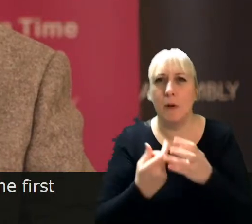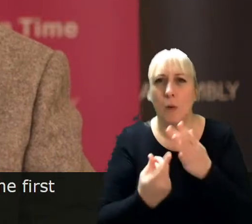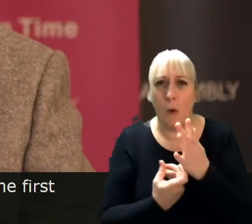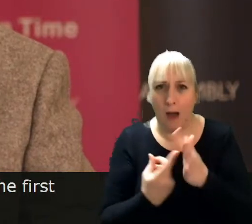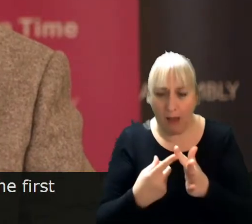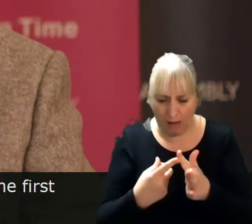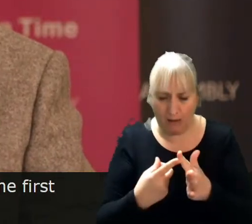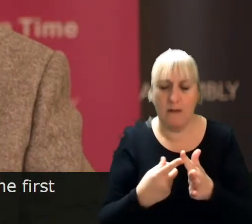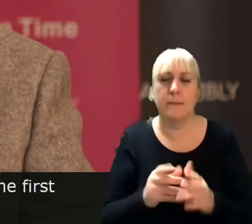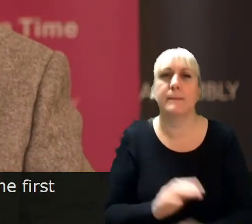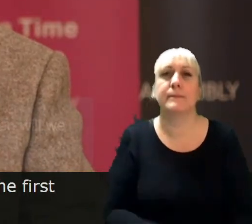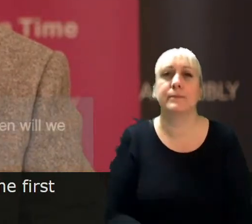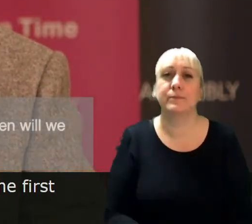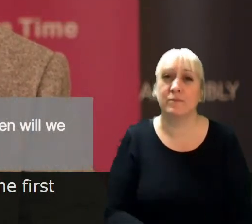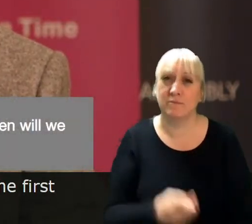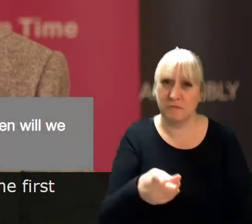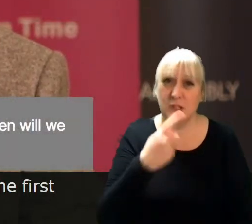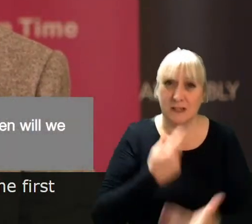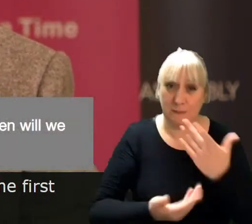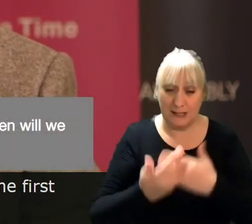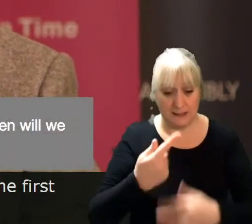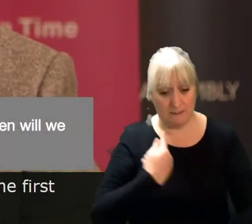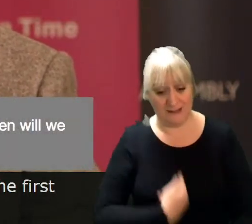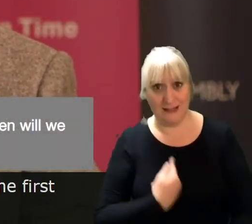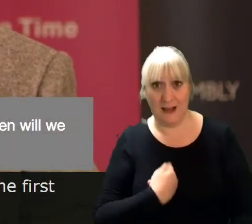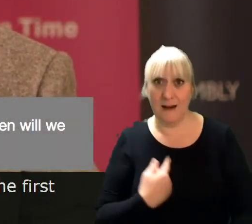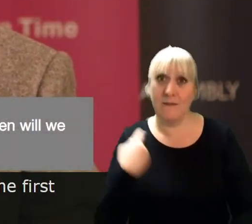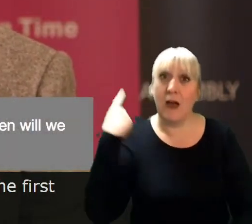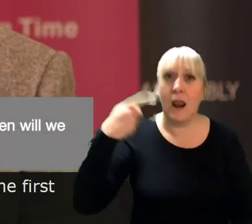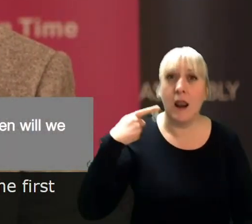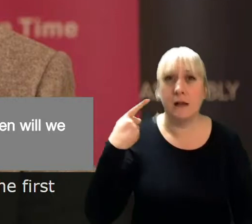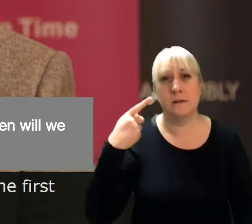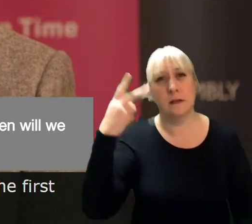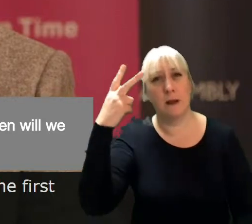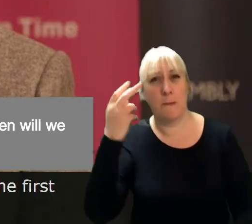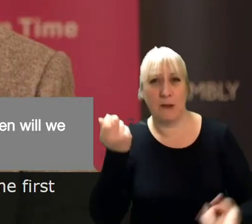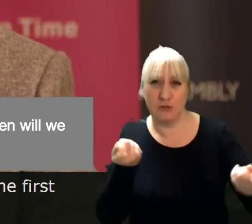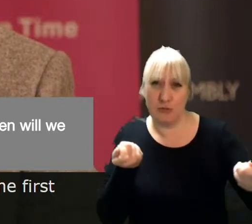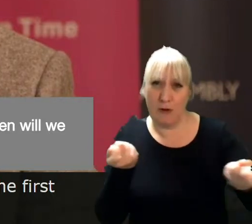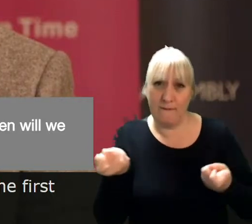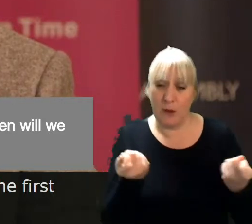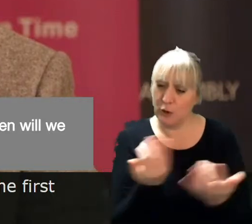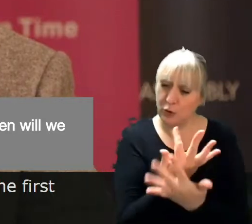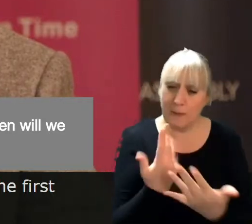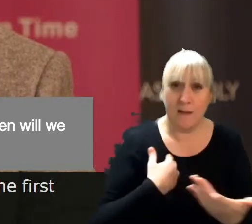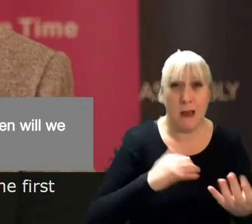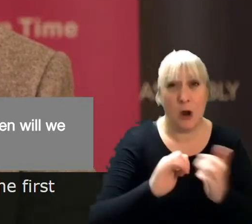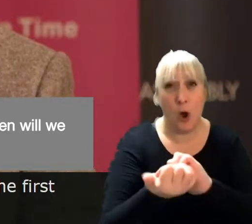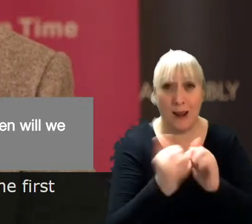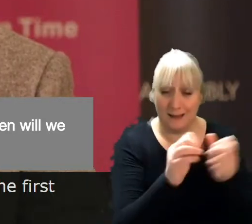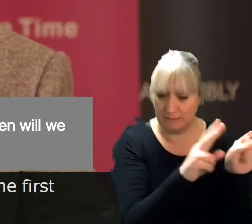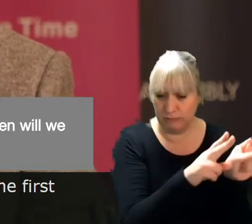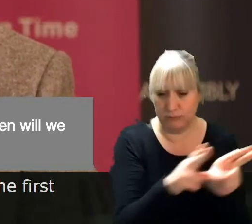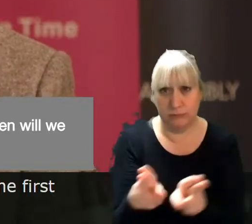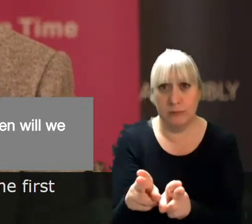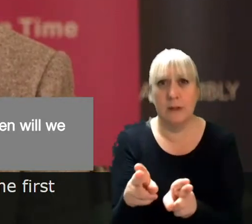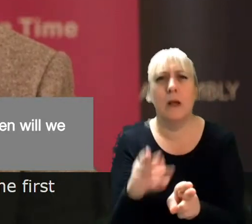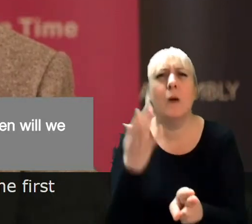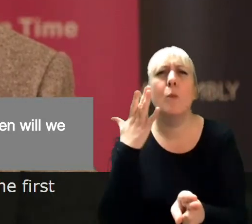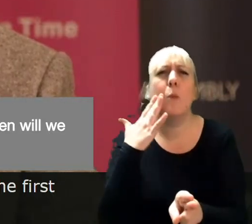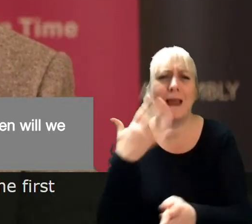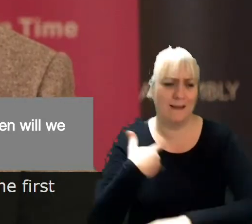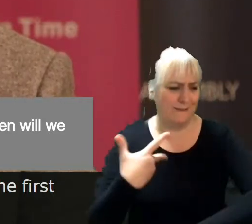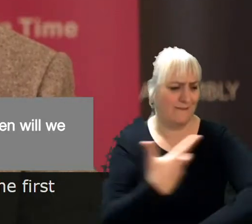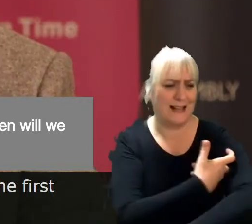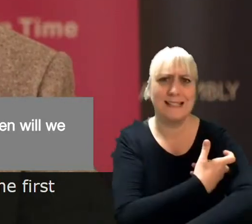Says, I'm a London bus driver. Too many of my colleagues have already died. When will we get the vaccine? And the